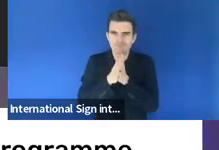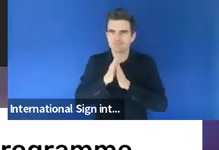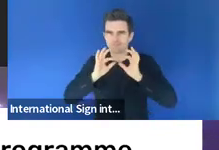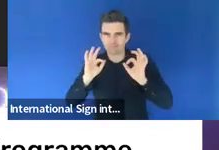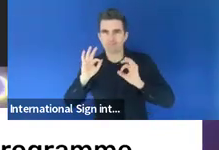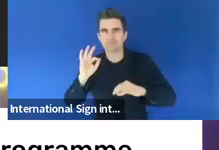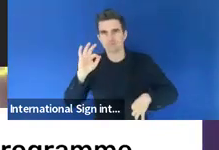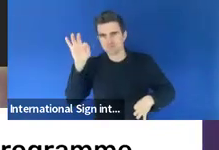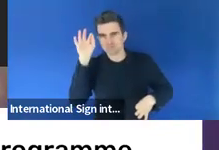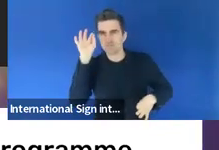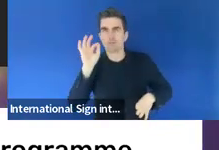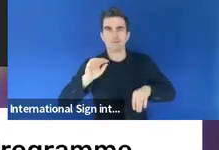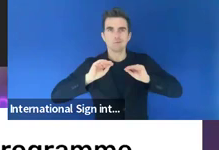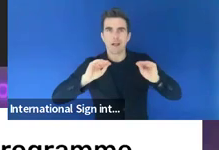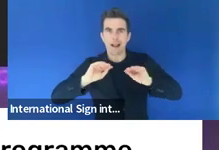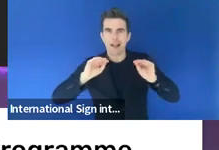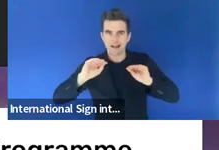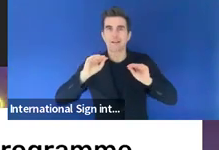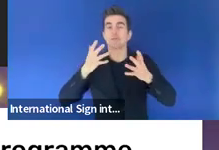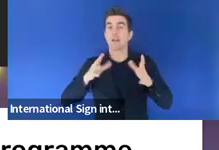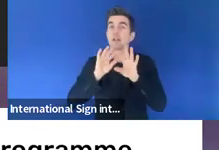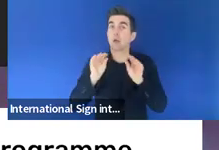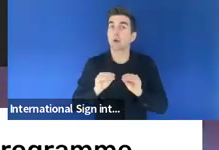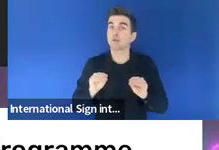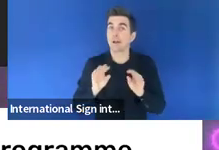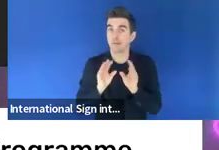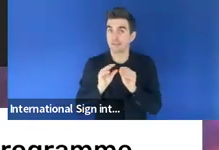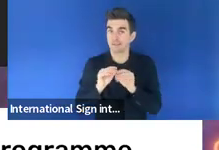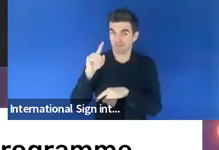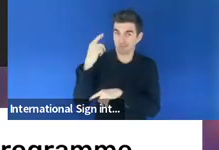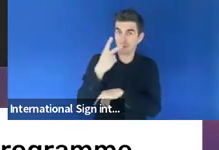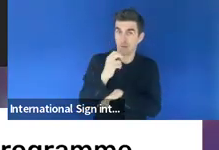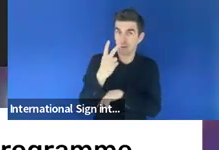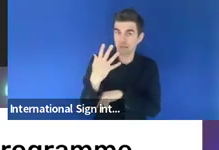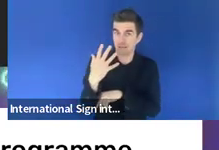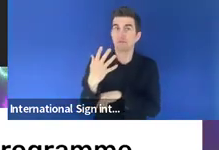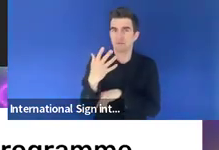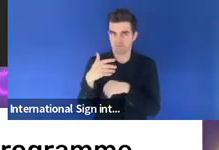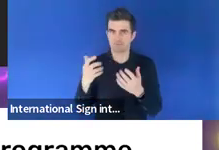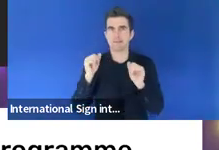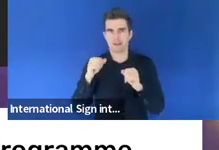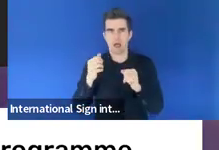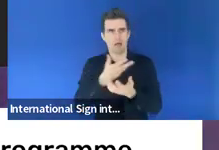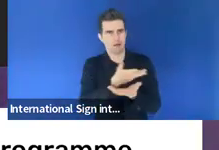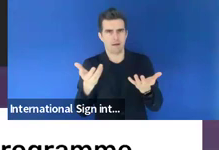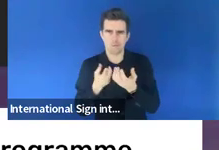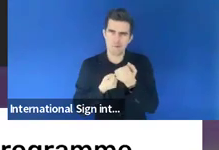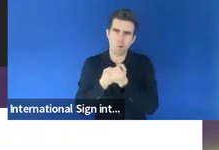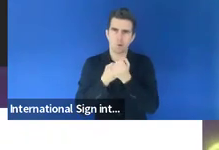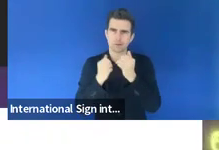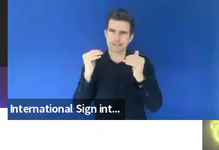support for creating new partnerships or connecting with people who can really help you advance your work.